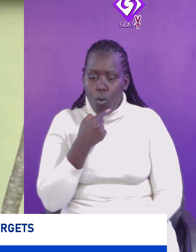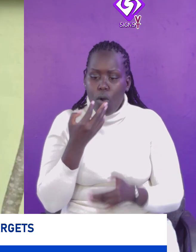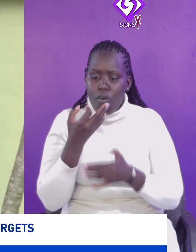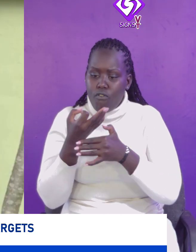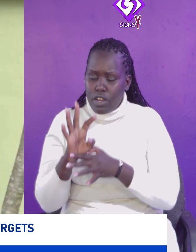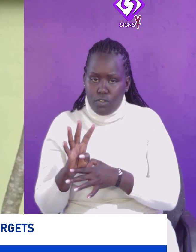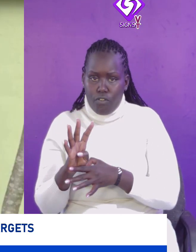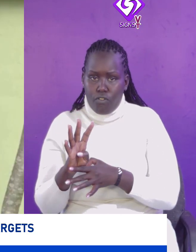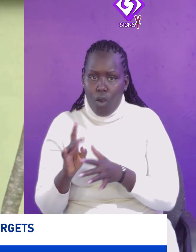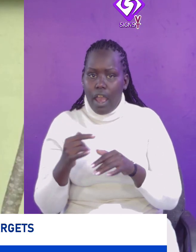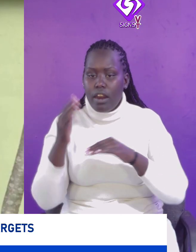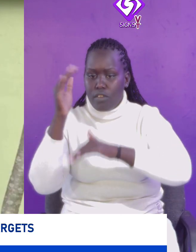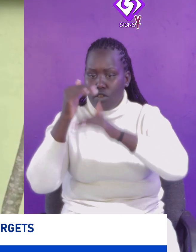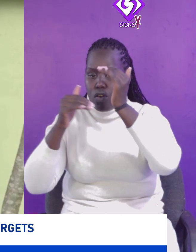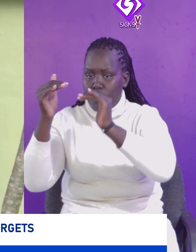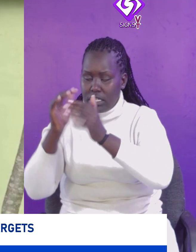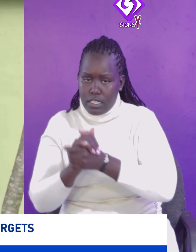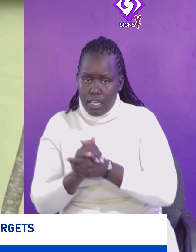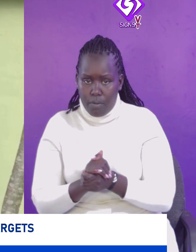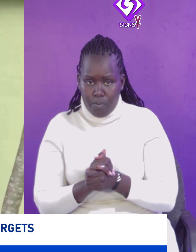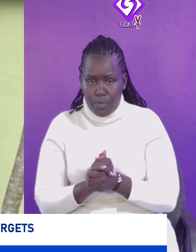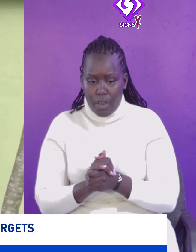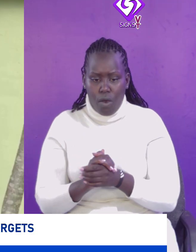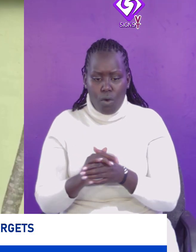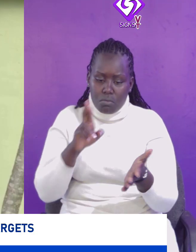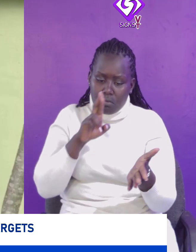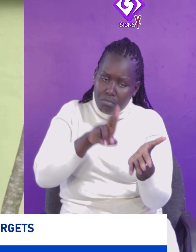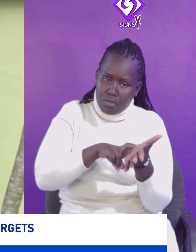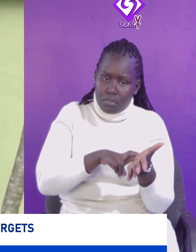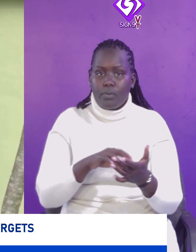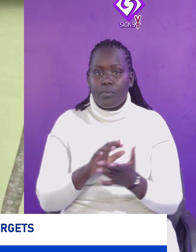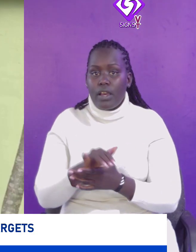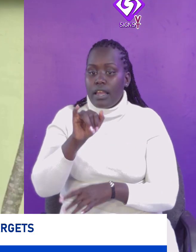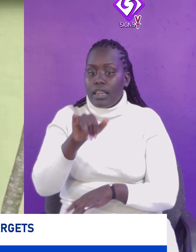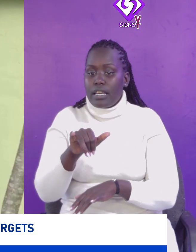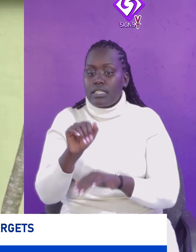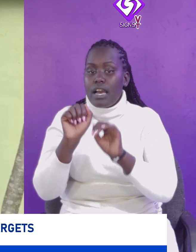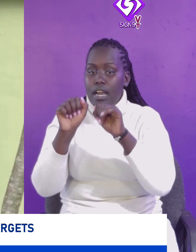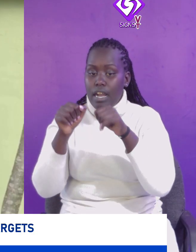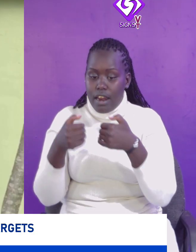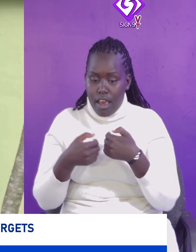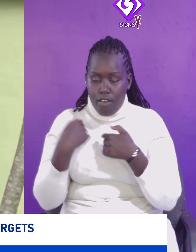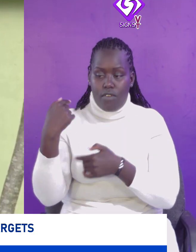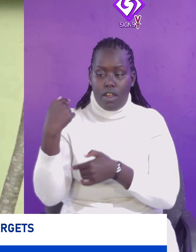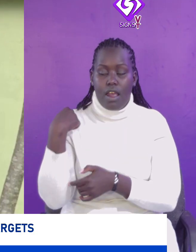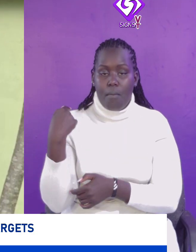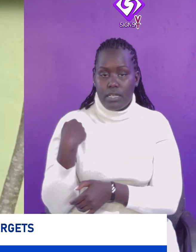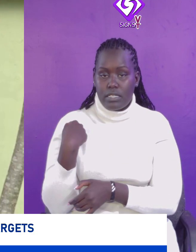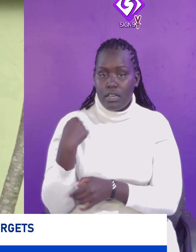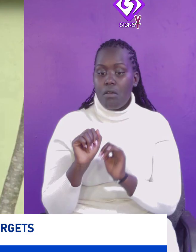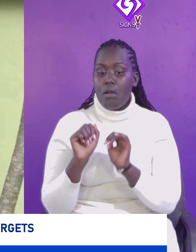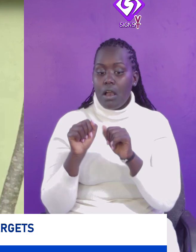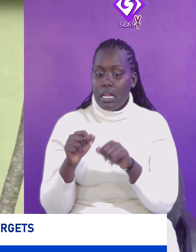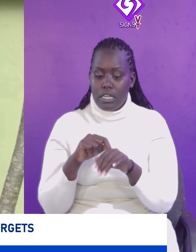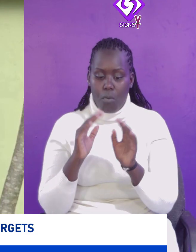rally our people to register so that we can have numbers, so that as we